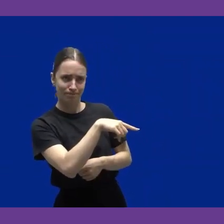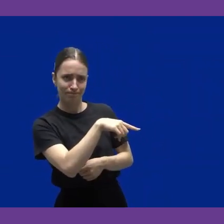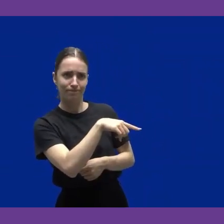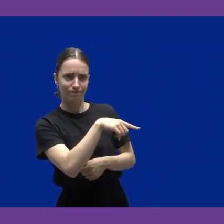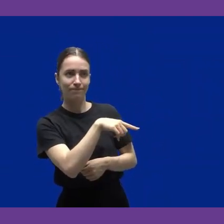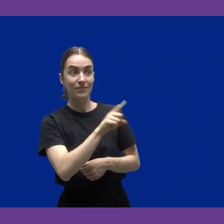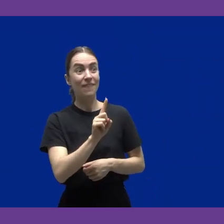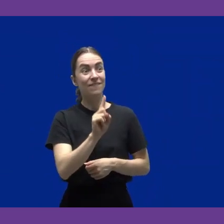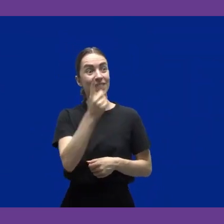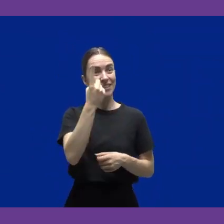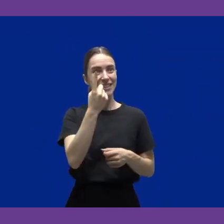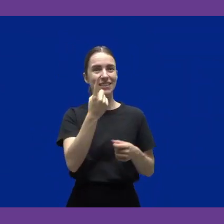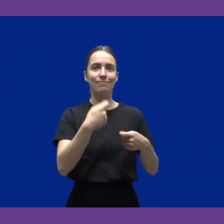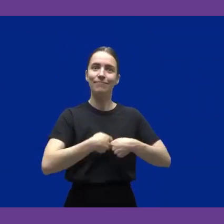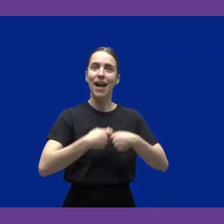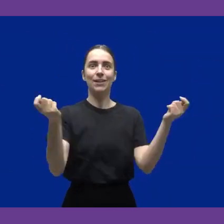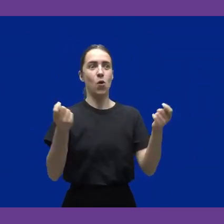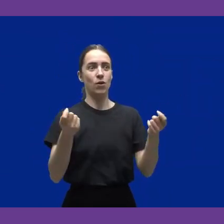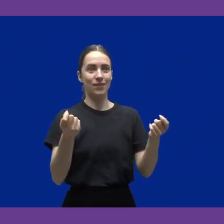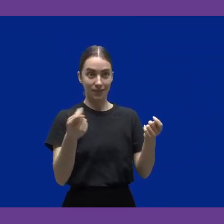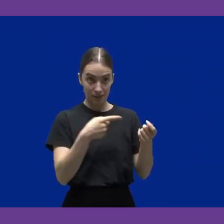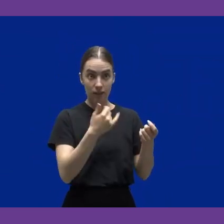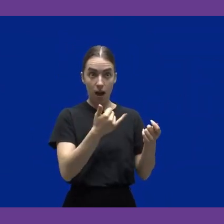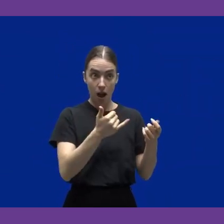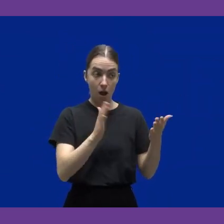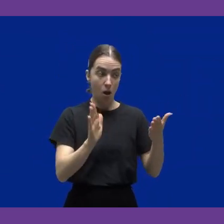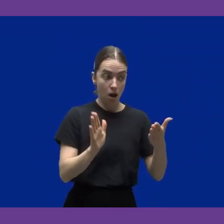against the current edition, which is right now under progress.